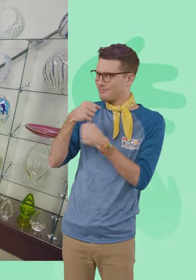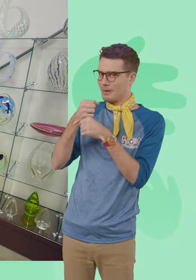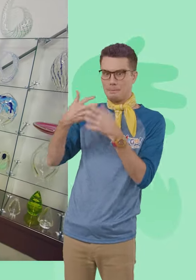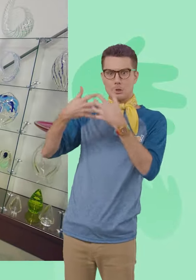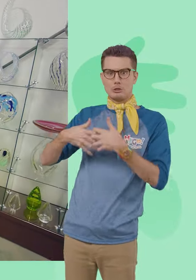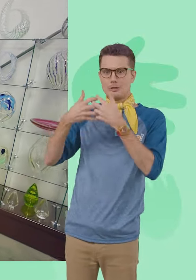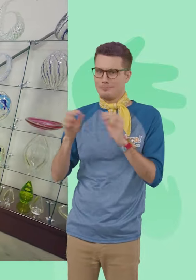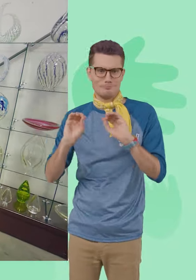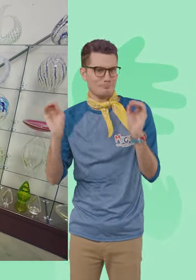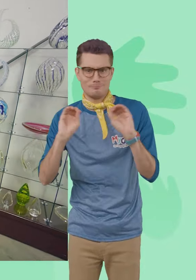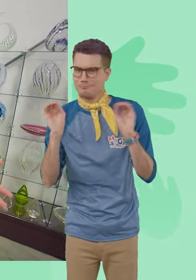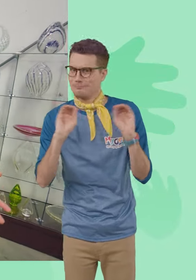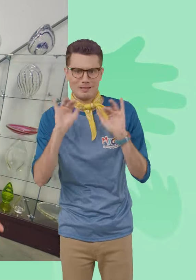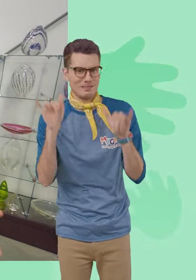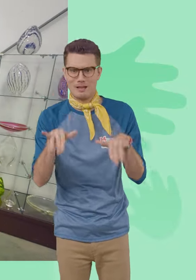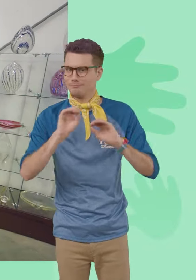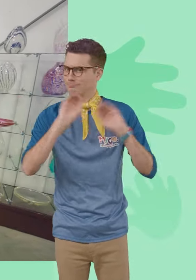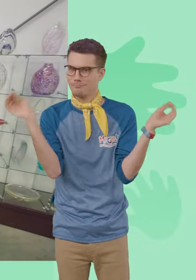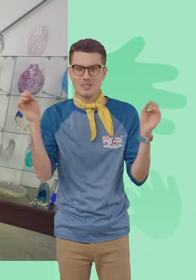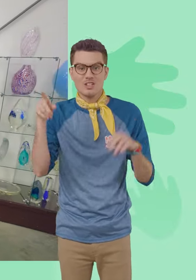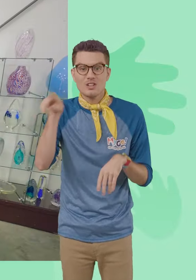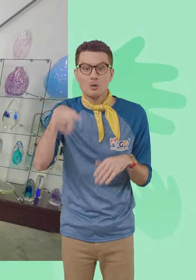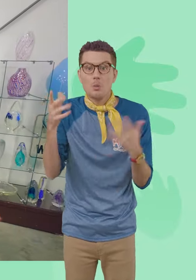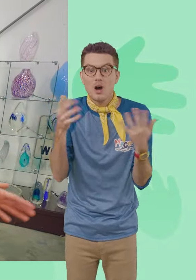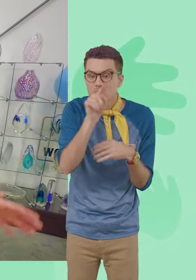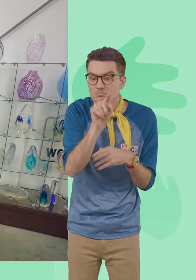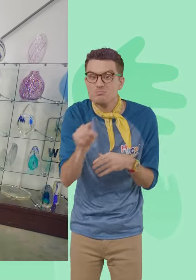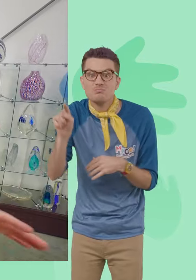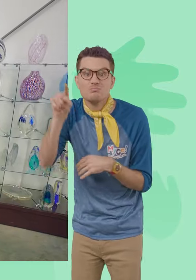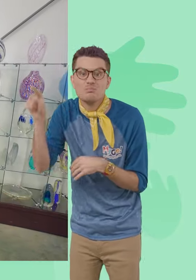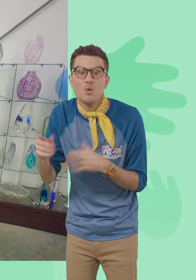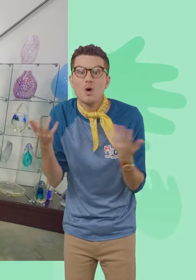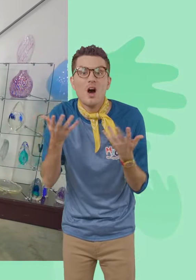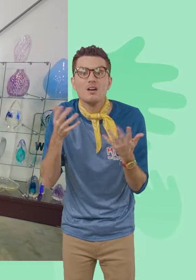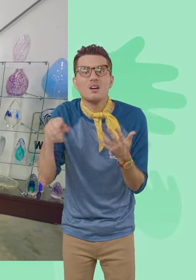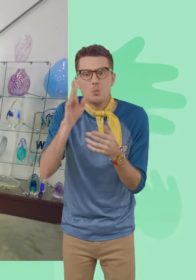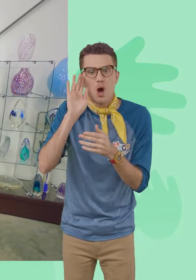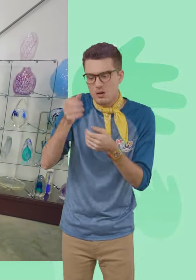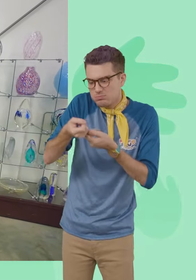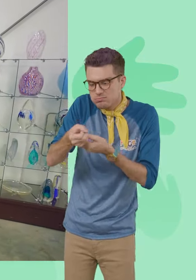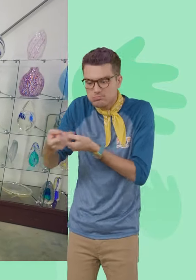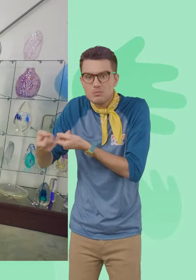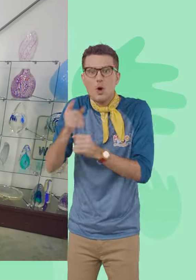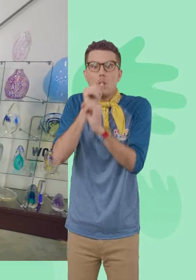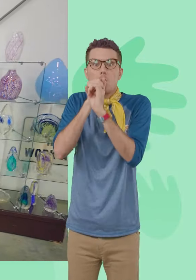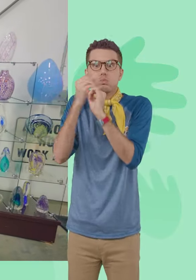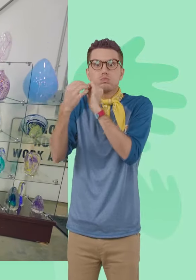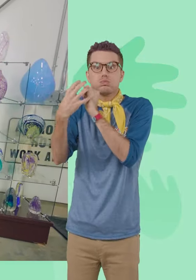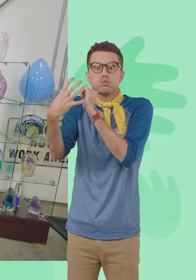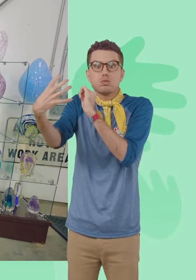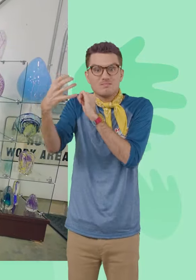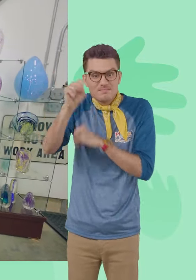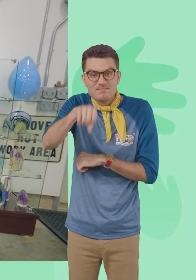handmade here. Yeah, handmade. These aren't made with machines or anything like that. Every single one of